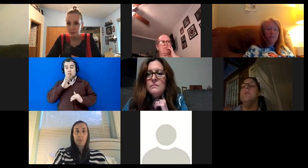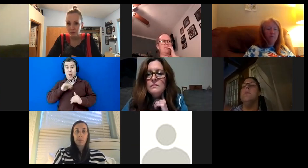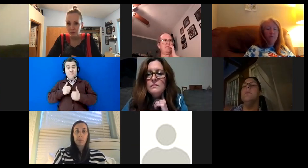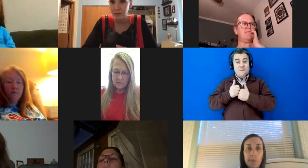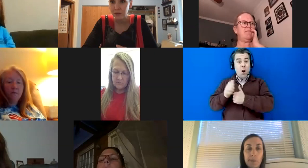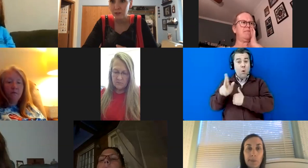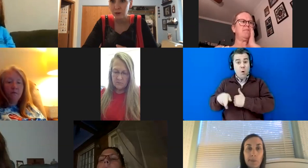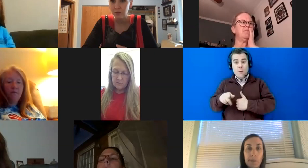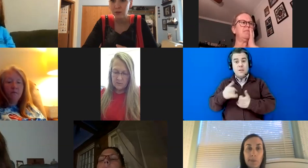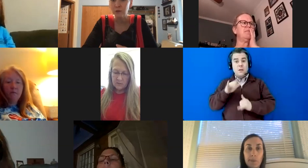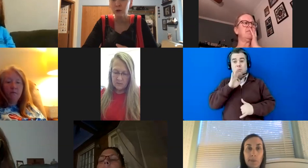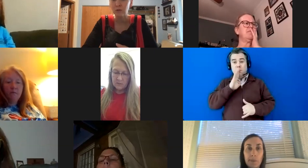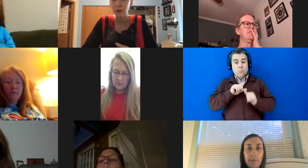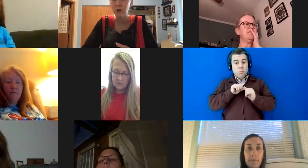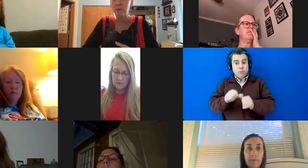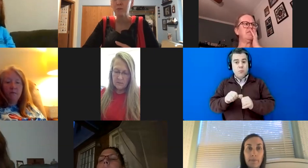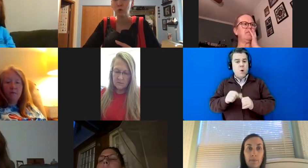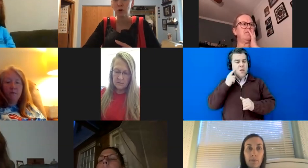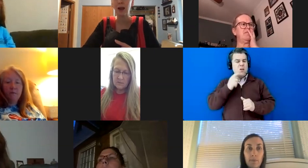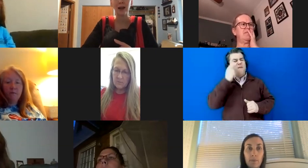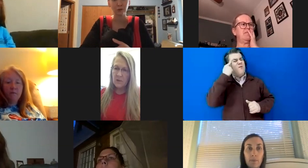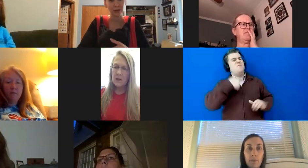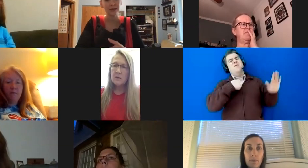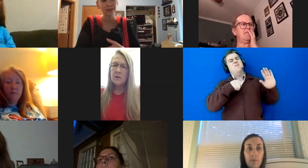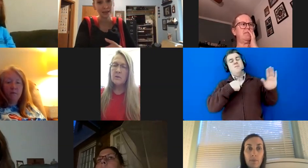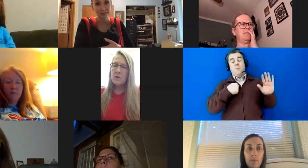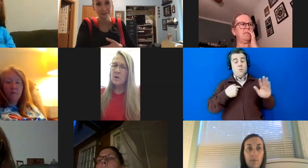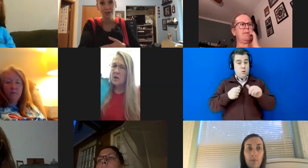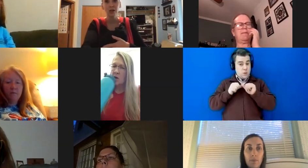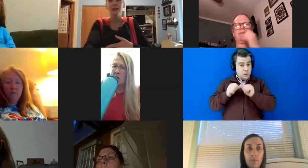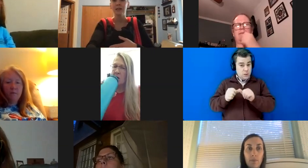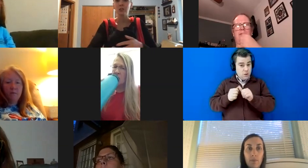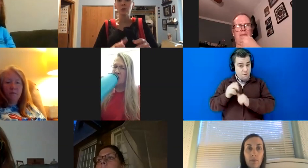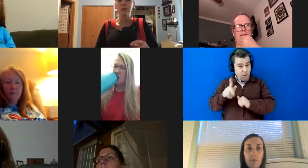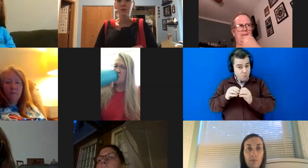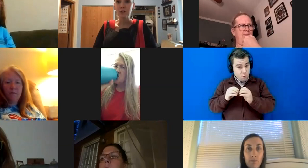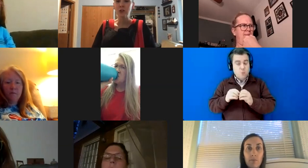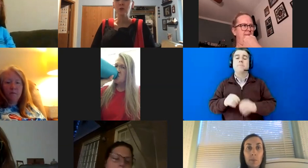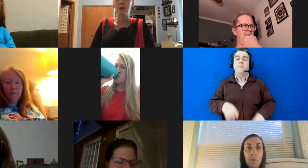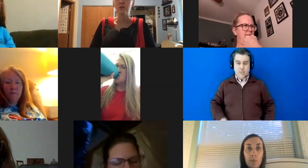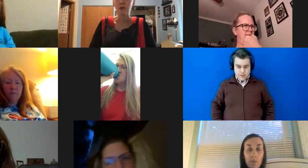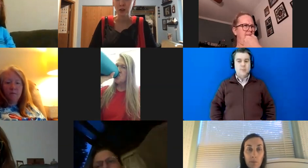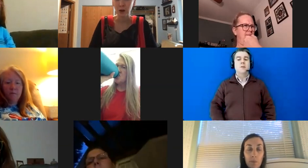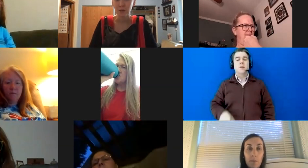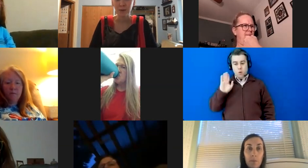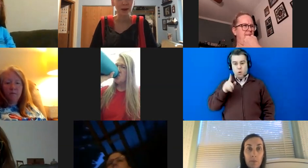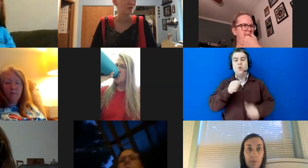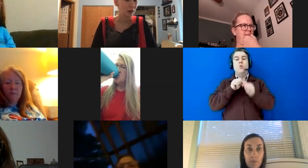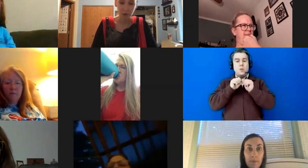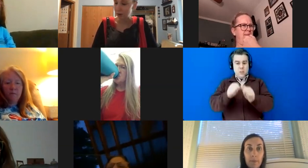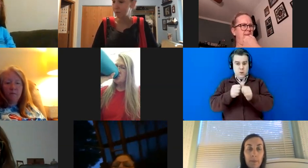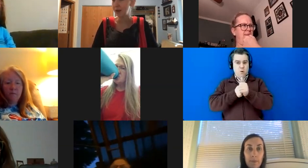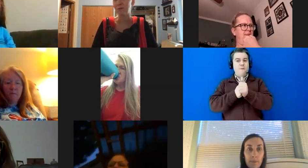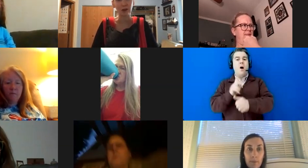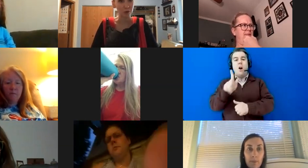they think it's not for them, do I follow up more after that? Yes. Yes, you are definitely going to follow up and